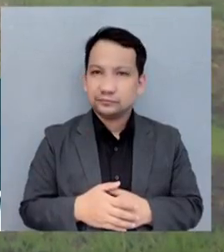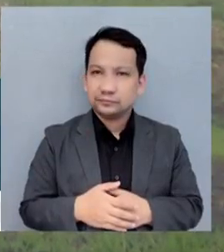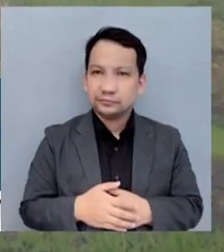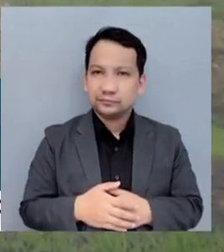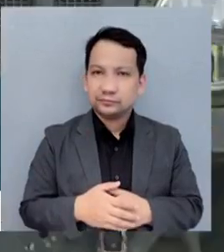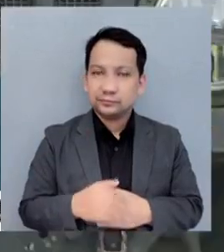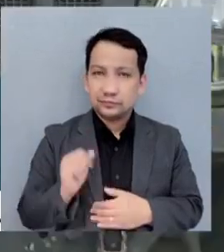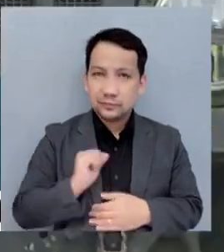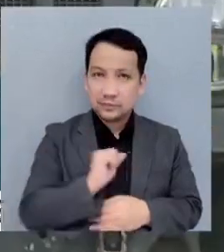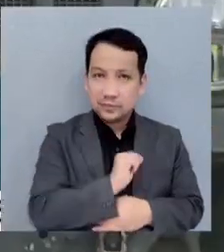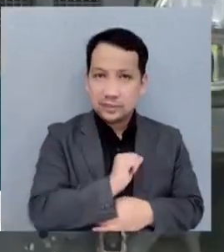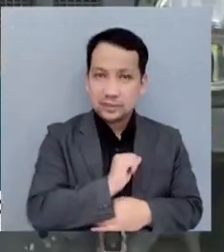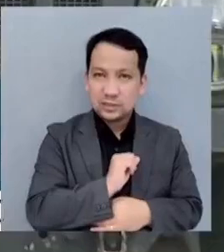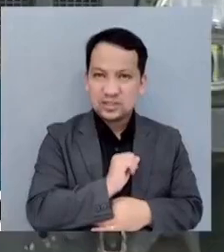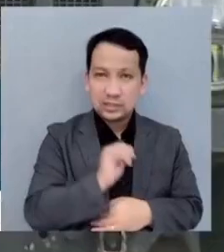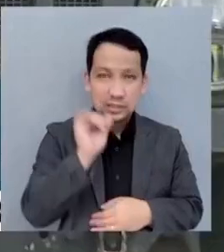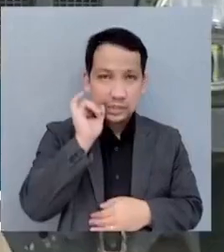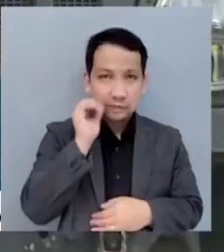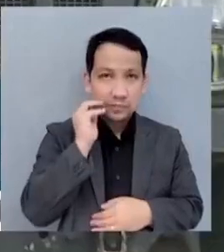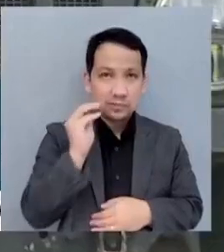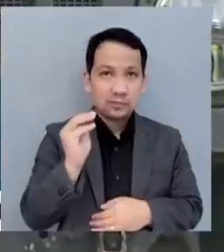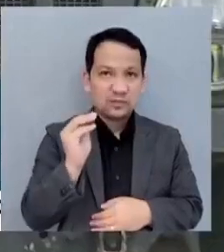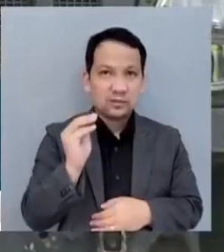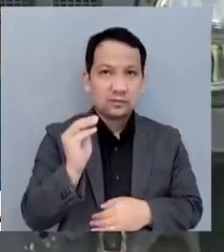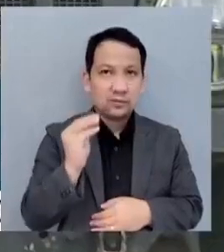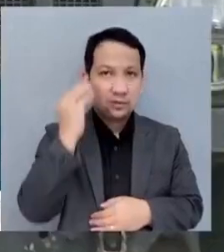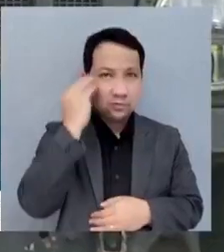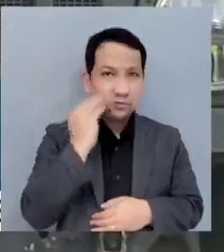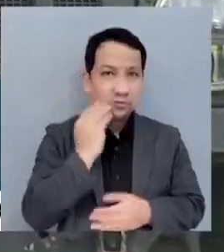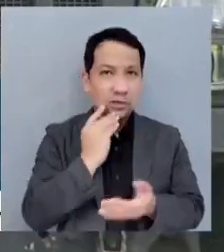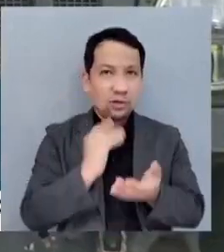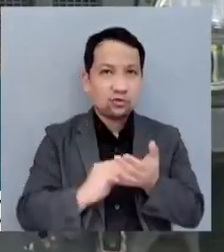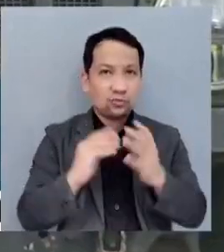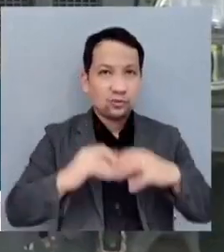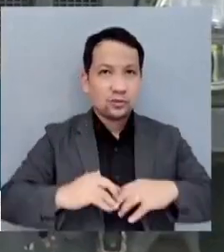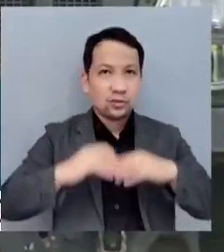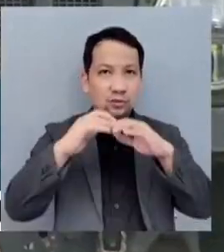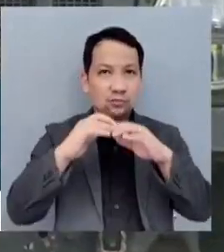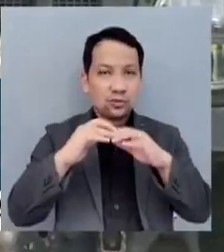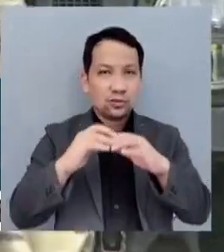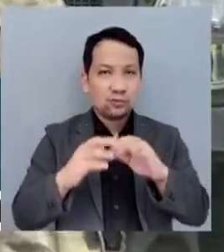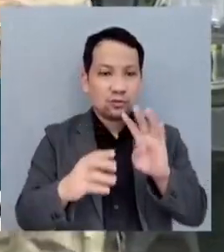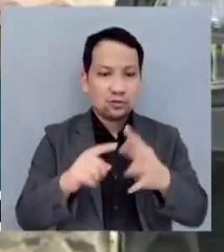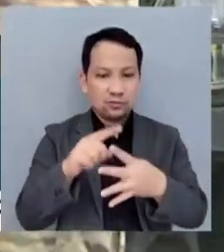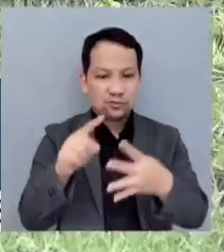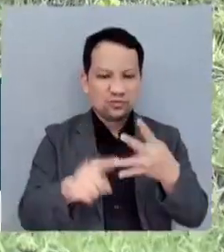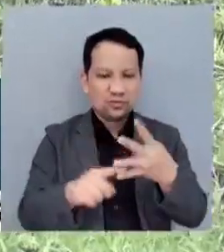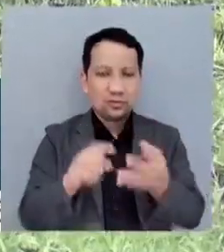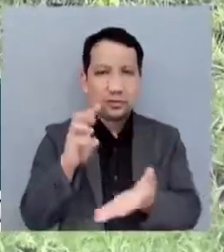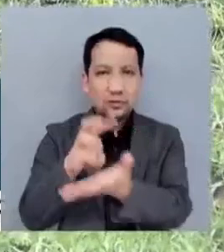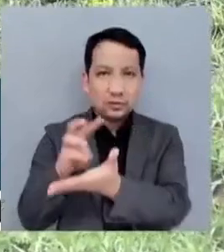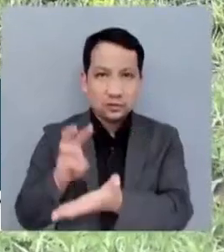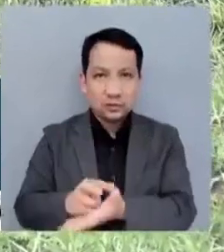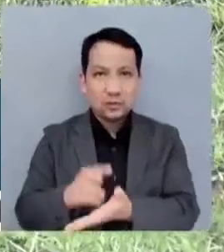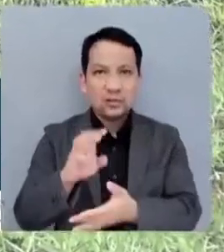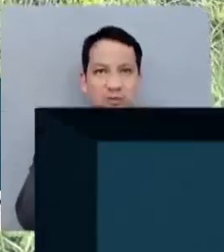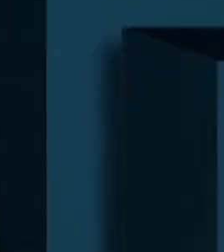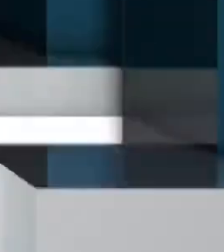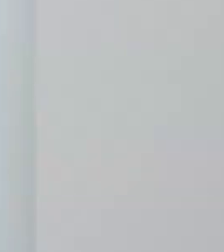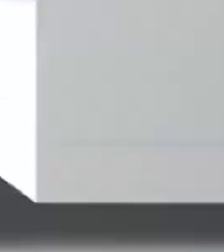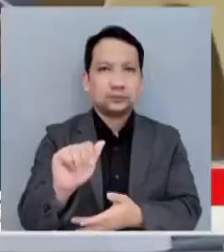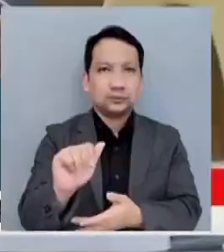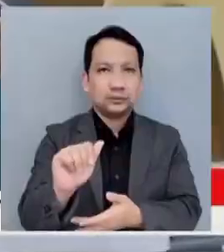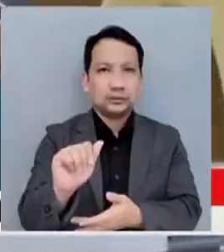Senator Marcos also slams the lack of formal documents on the establishment of the four new EDCA sites across the Philippines.